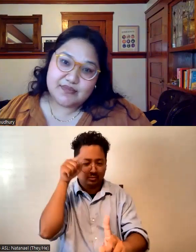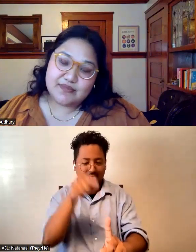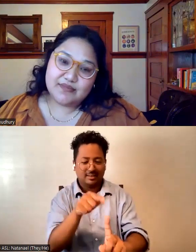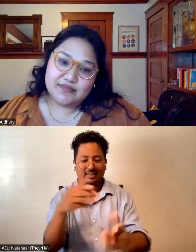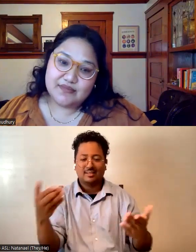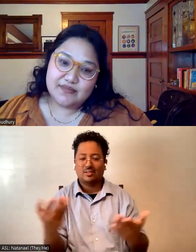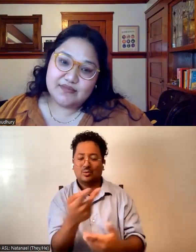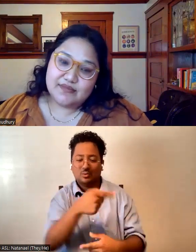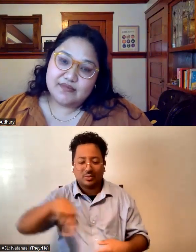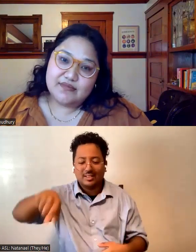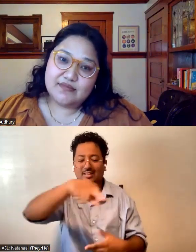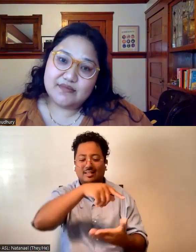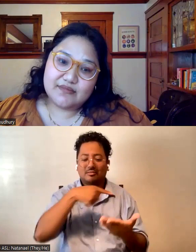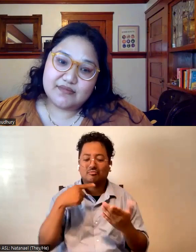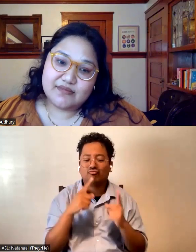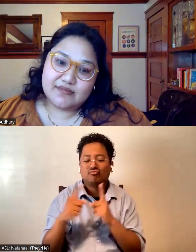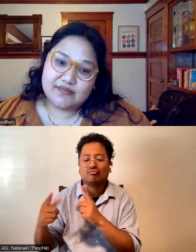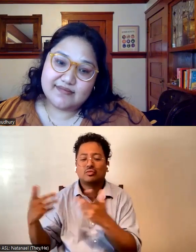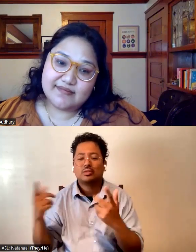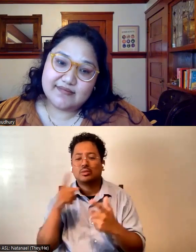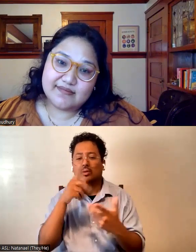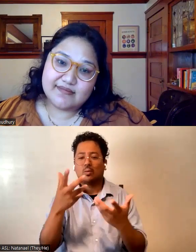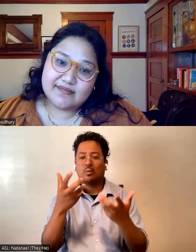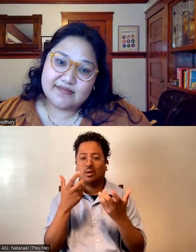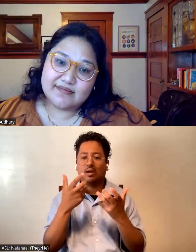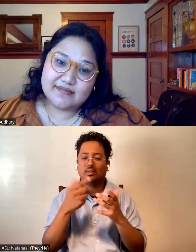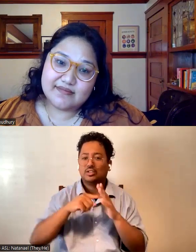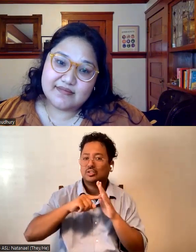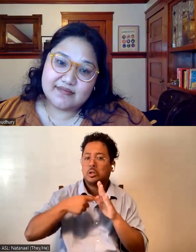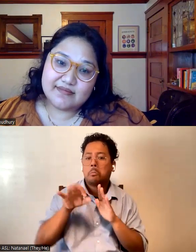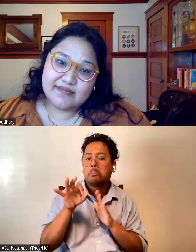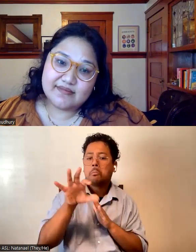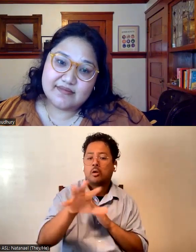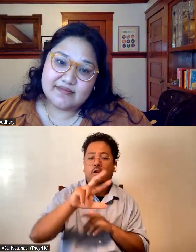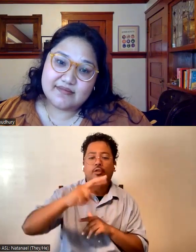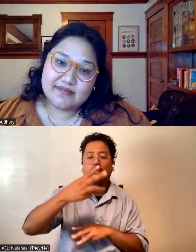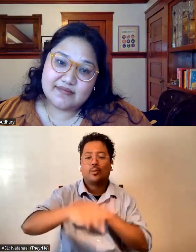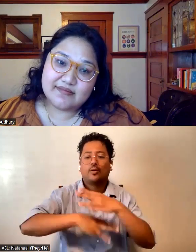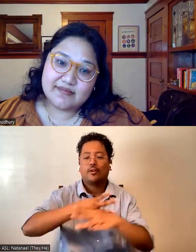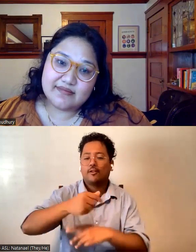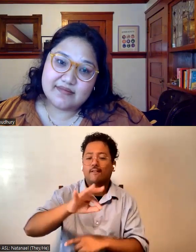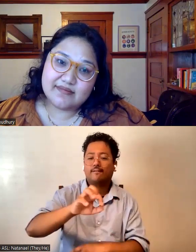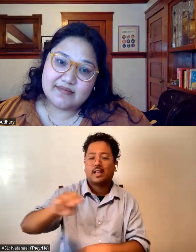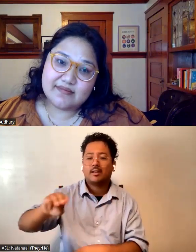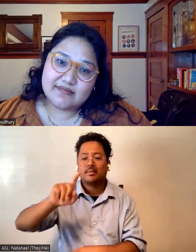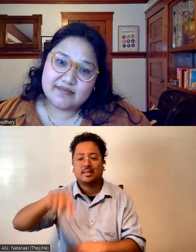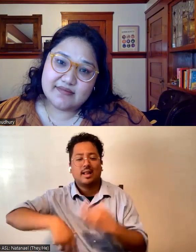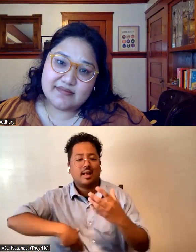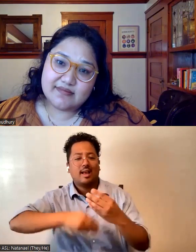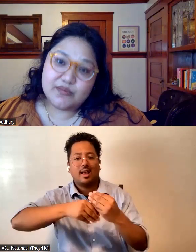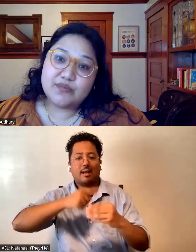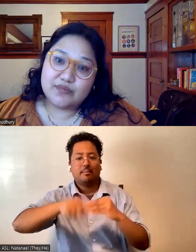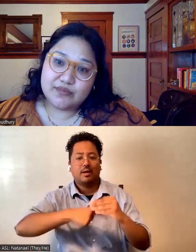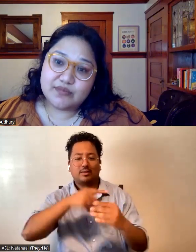to have this conversation was we wanted to pose this question of like, what do third world feminisms have to add to the canon of fat